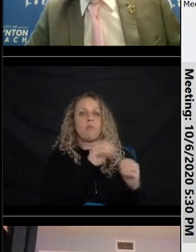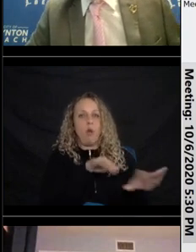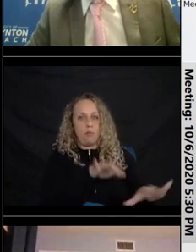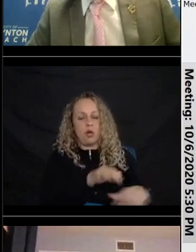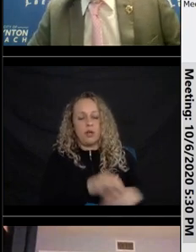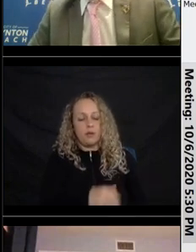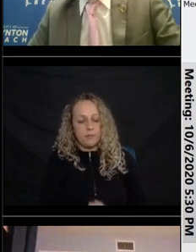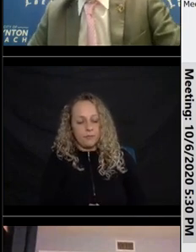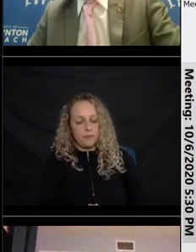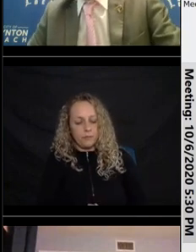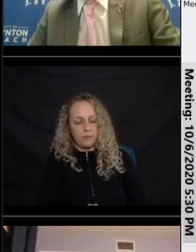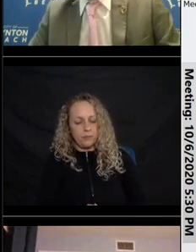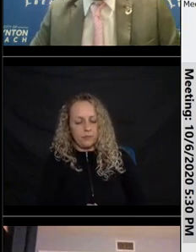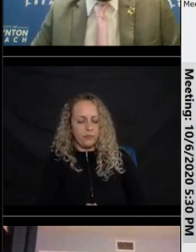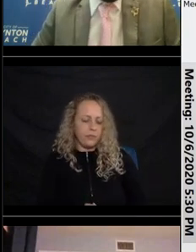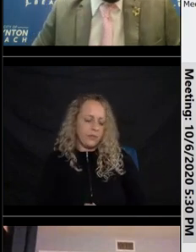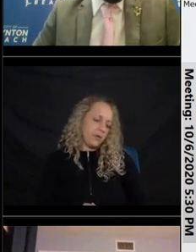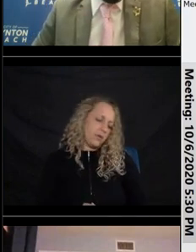So